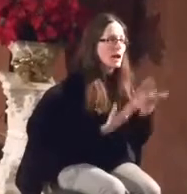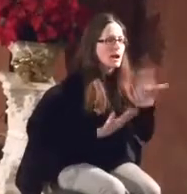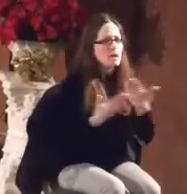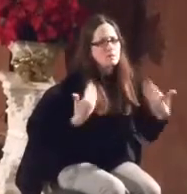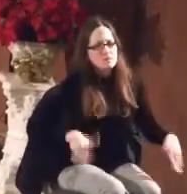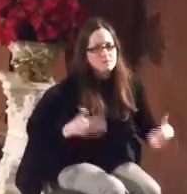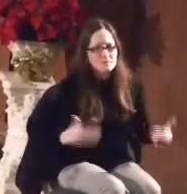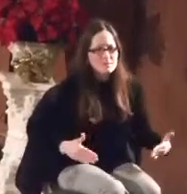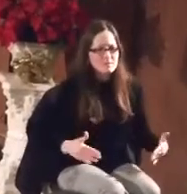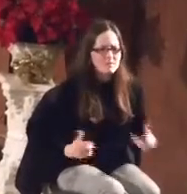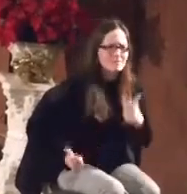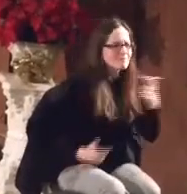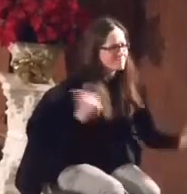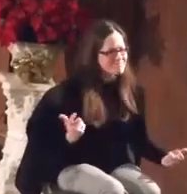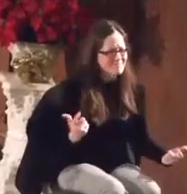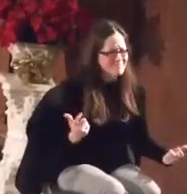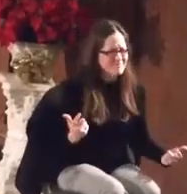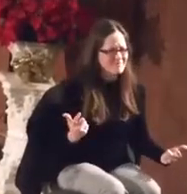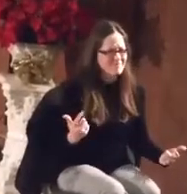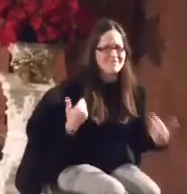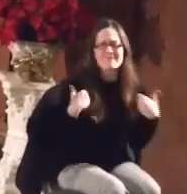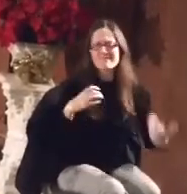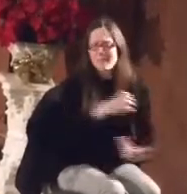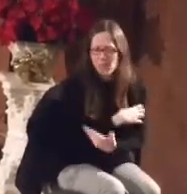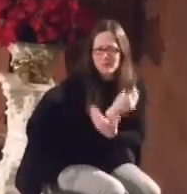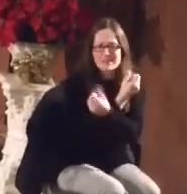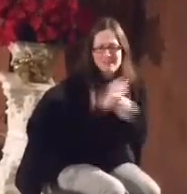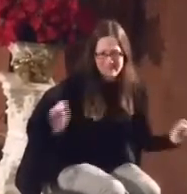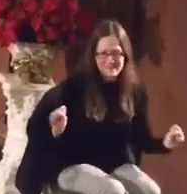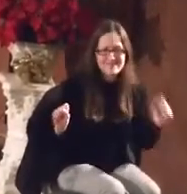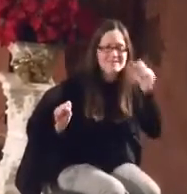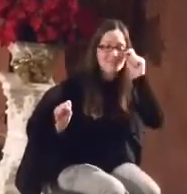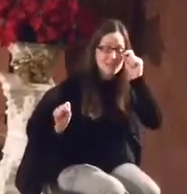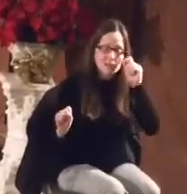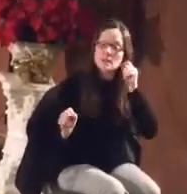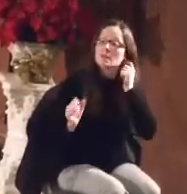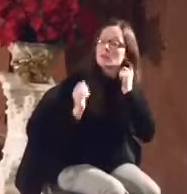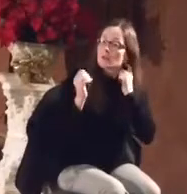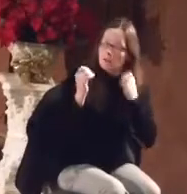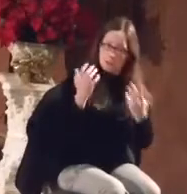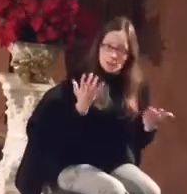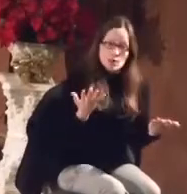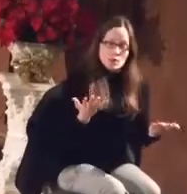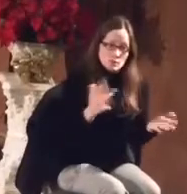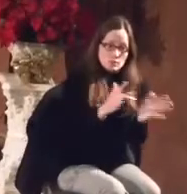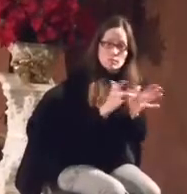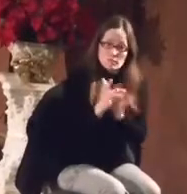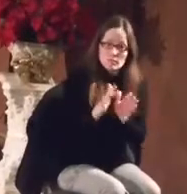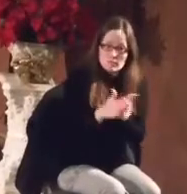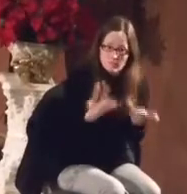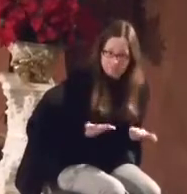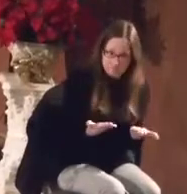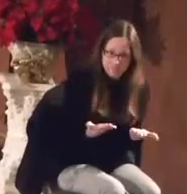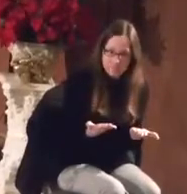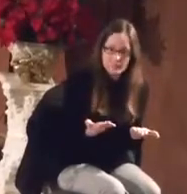Please take your Bible and turn with me to the book of Isaiah, chapter 9. Isaiah, chapter